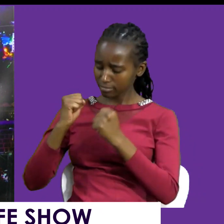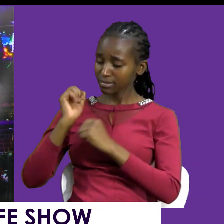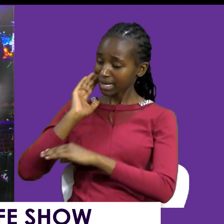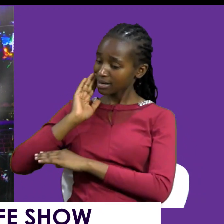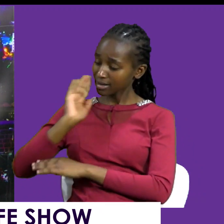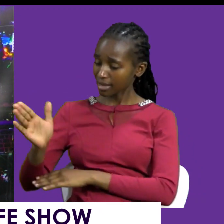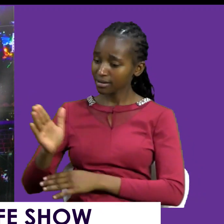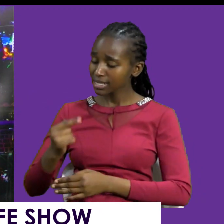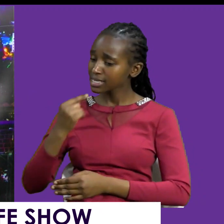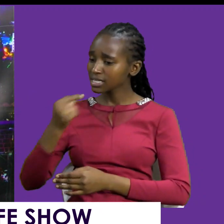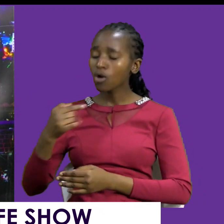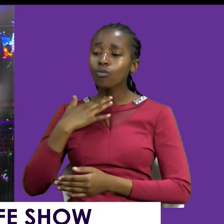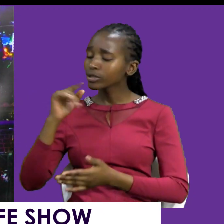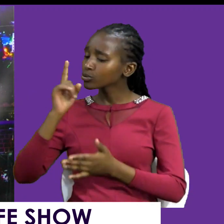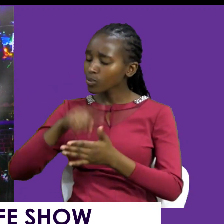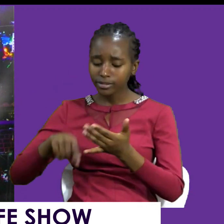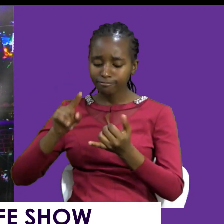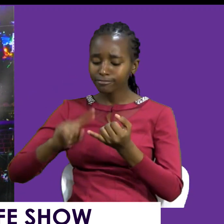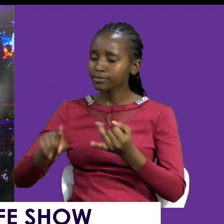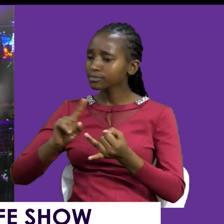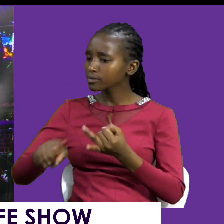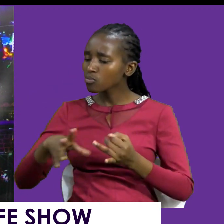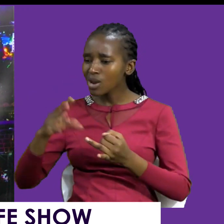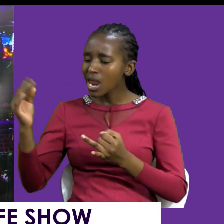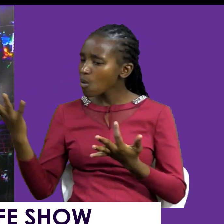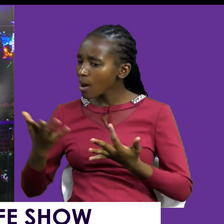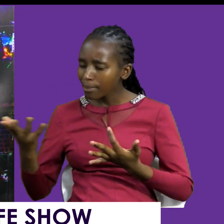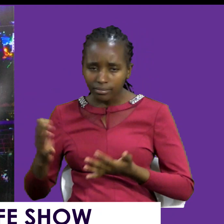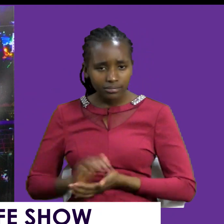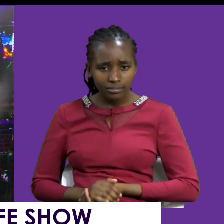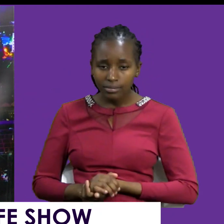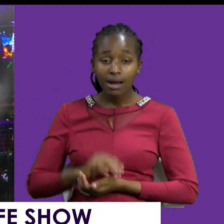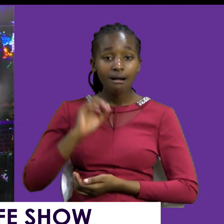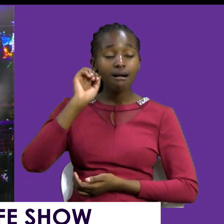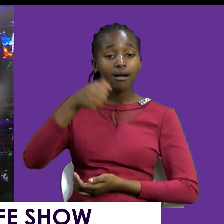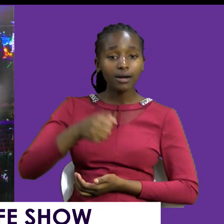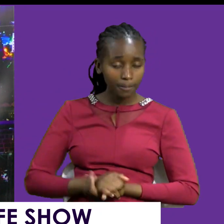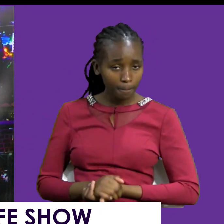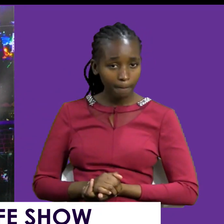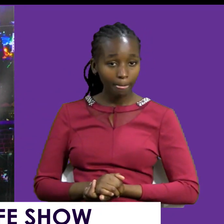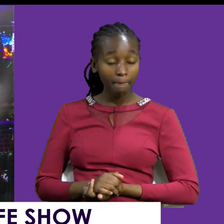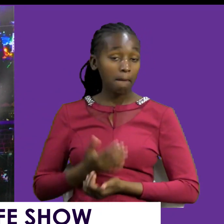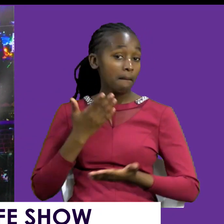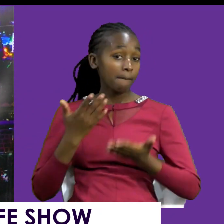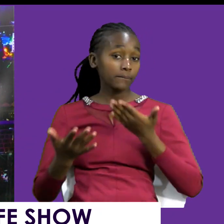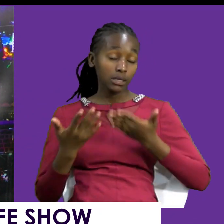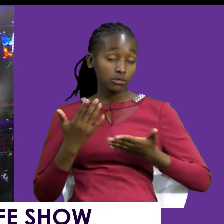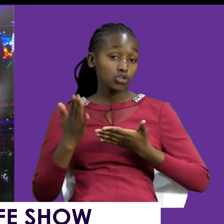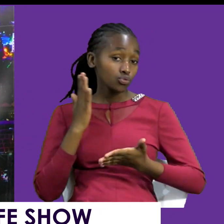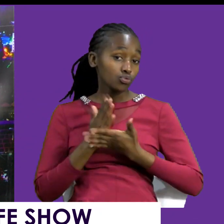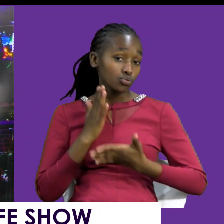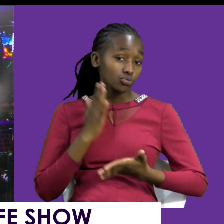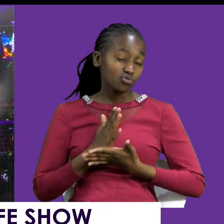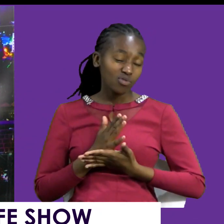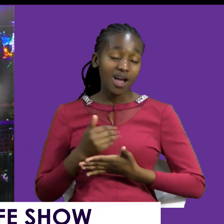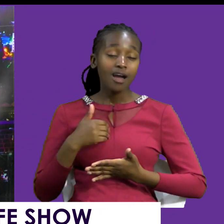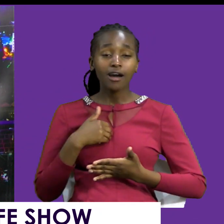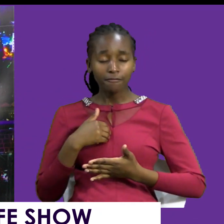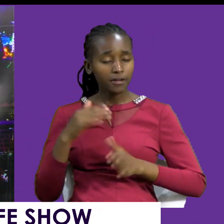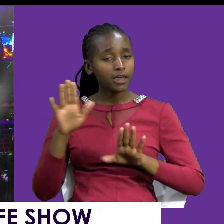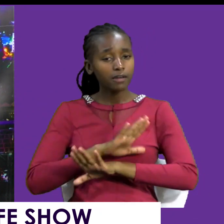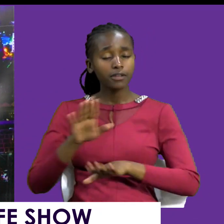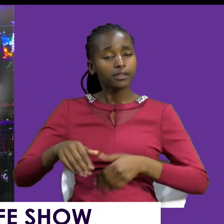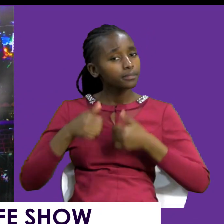want, where you are going. You may have an incapacitation, but that does